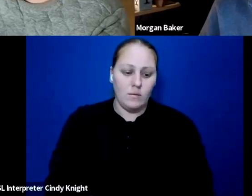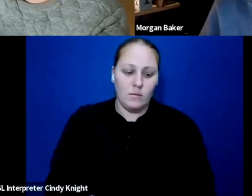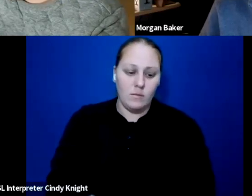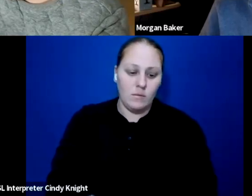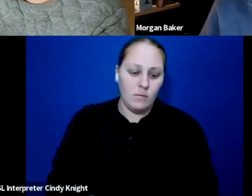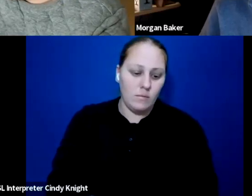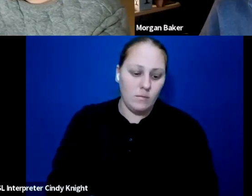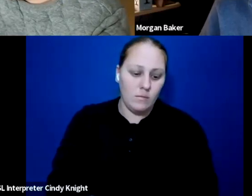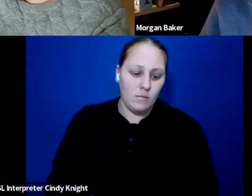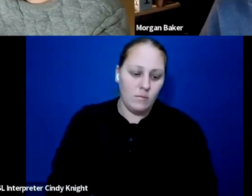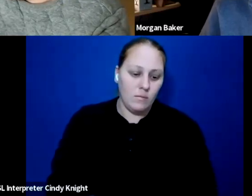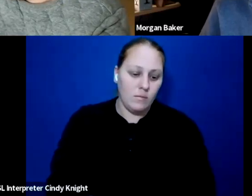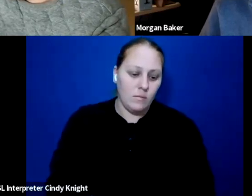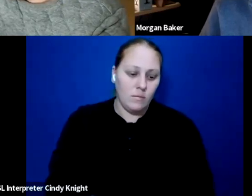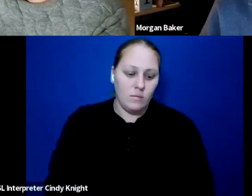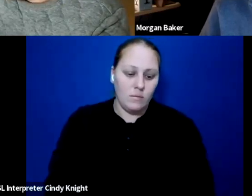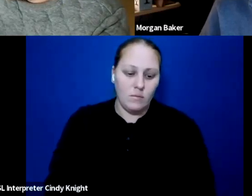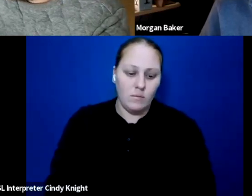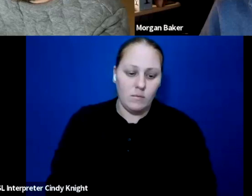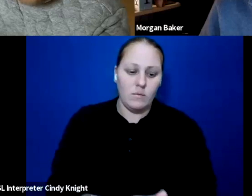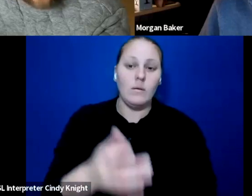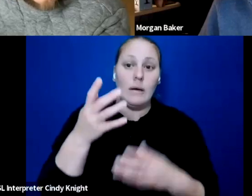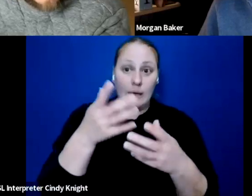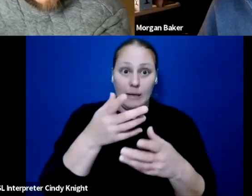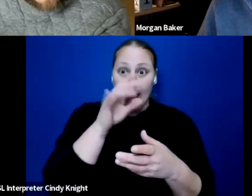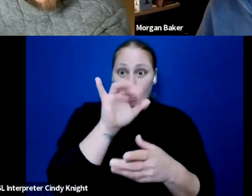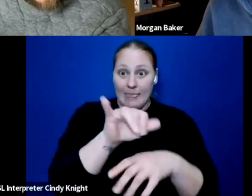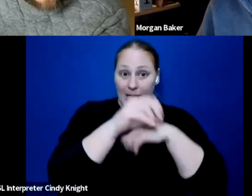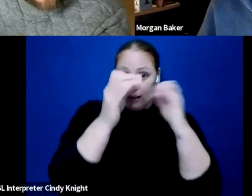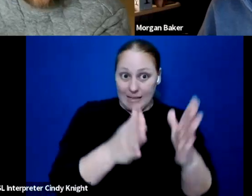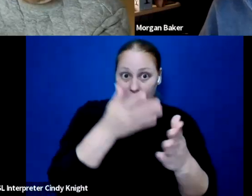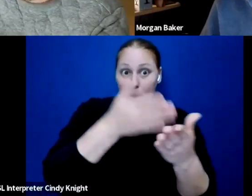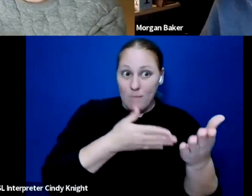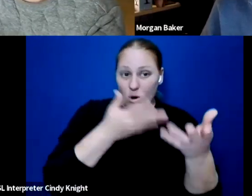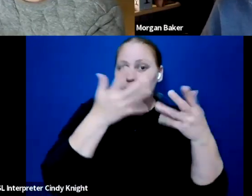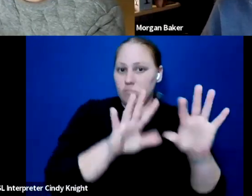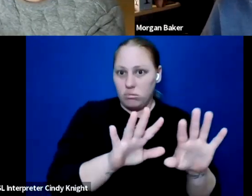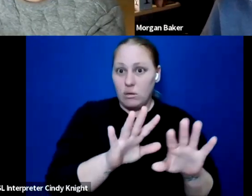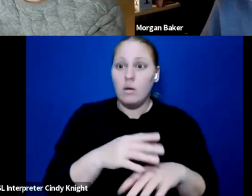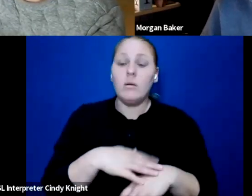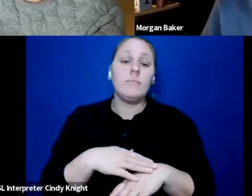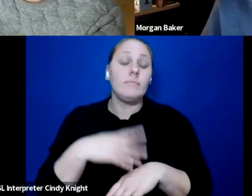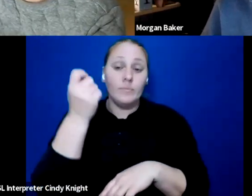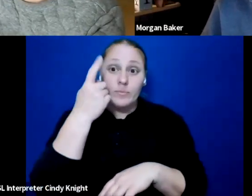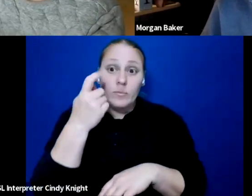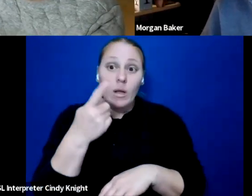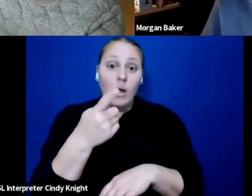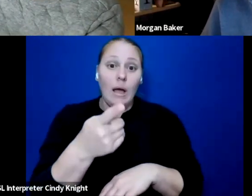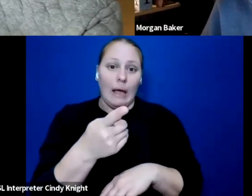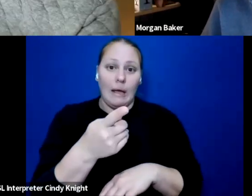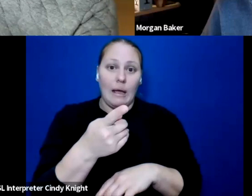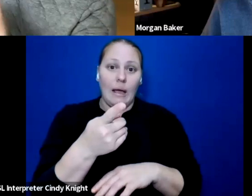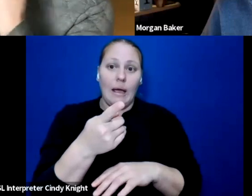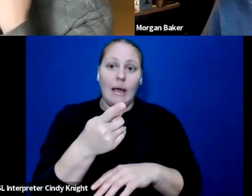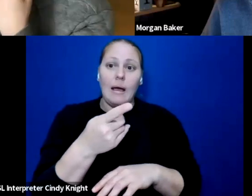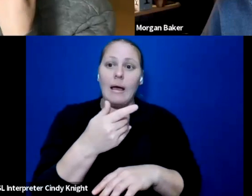I will note that there is another half of this demo that reviews